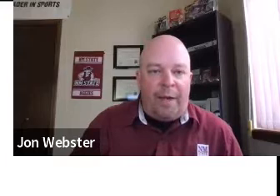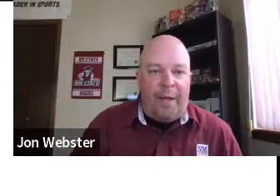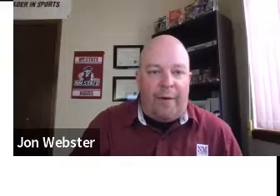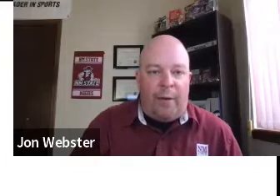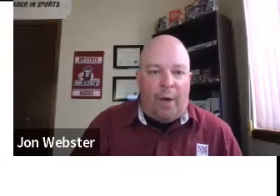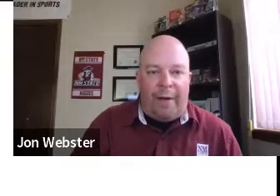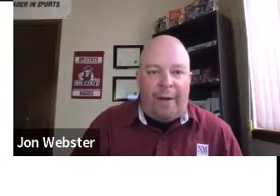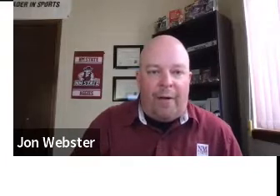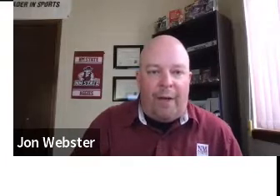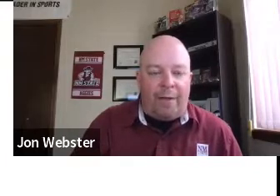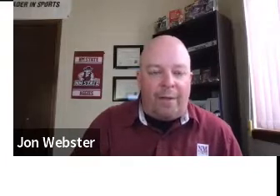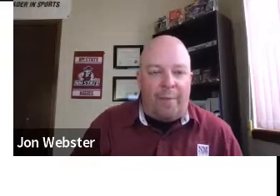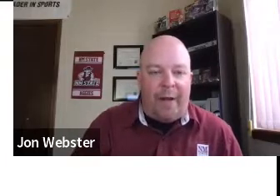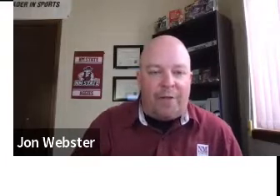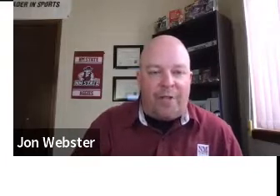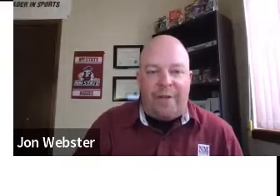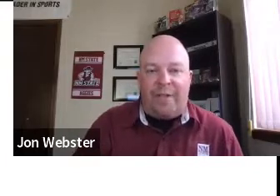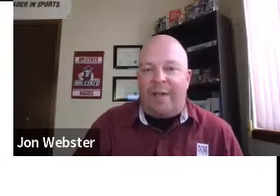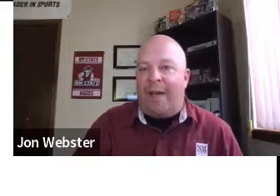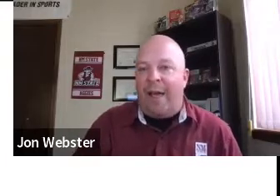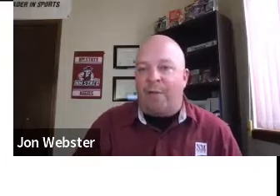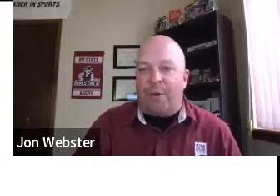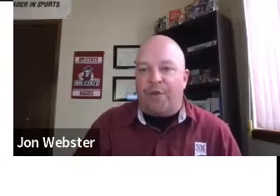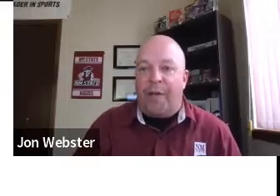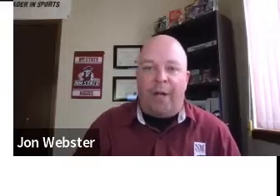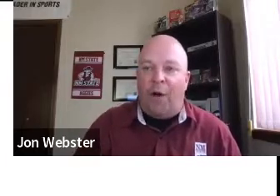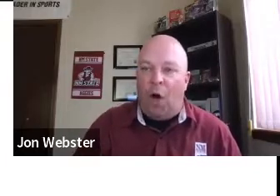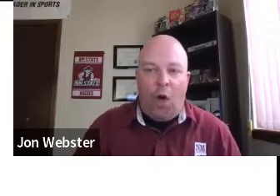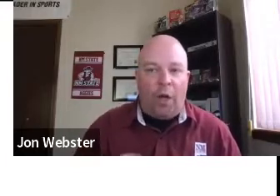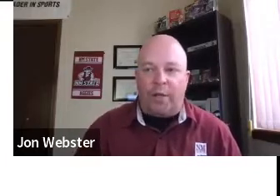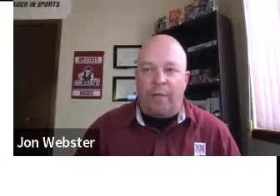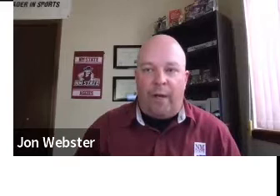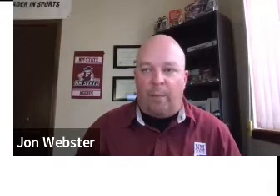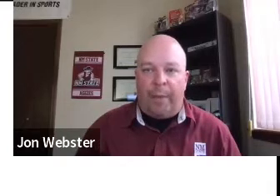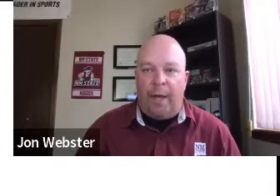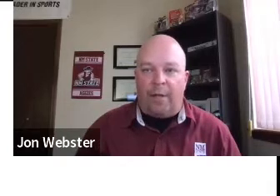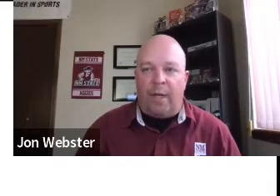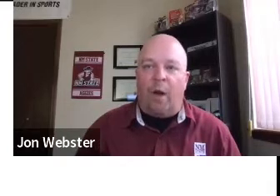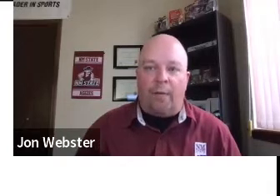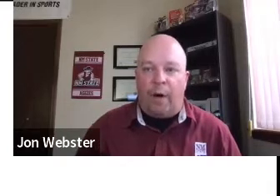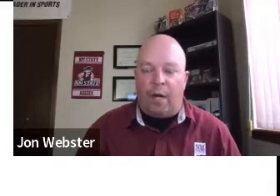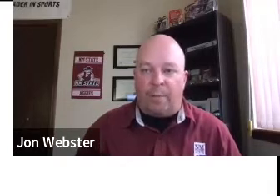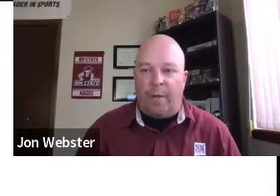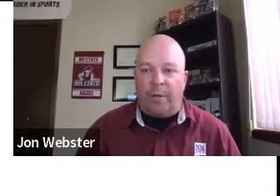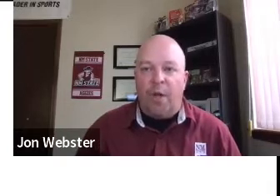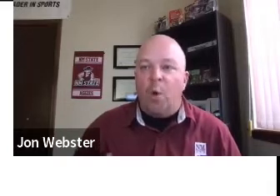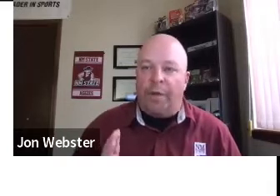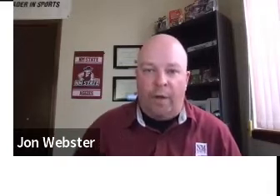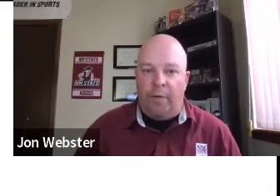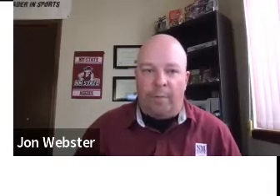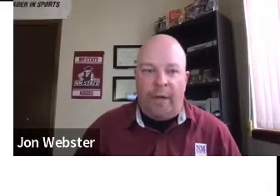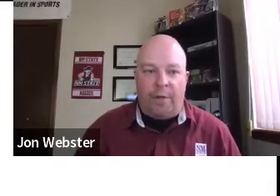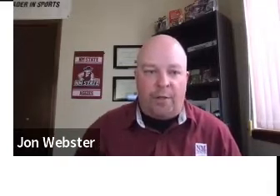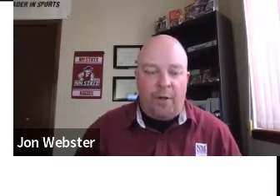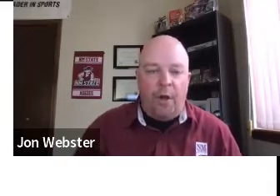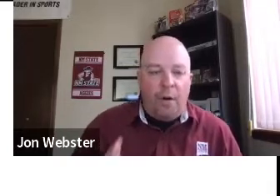Doña Ana County right now has about 17.5% of all its available beds in all of our hospitals with